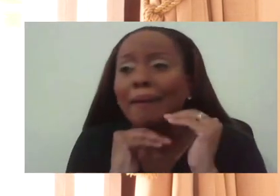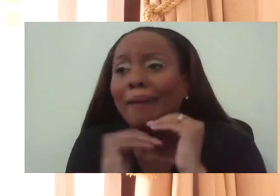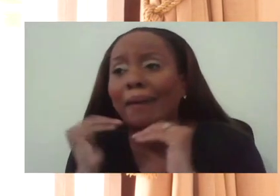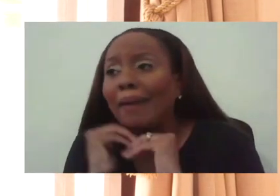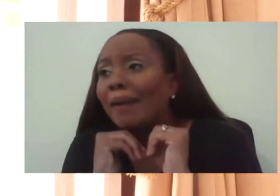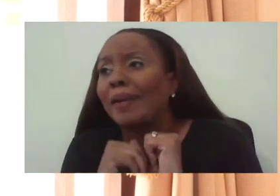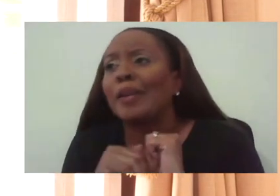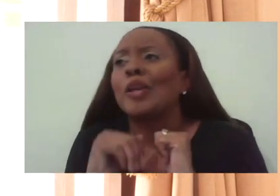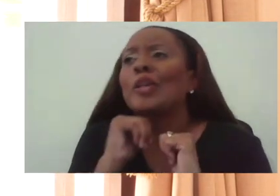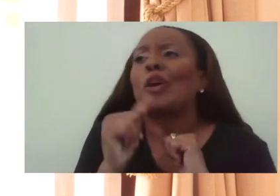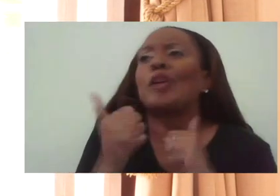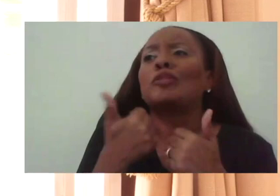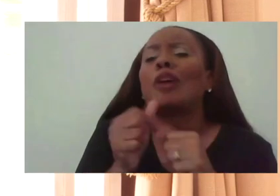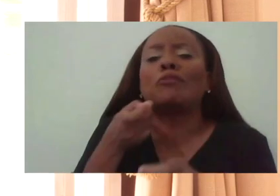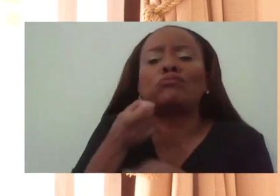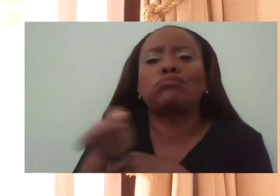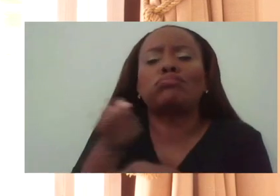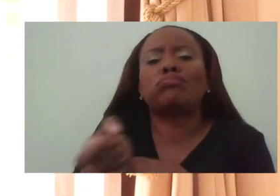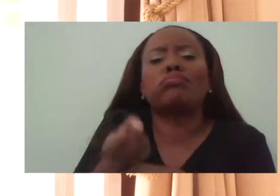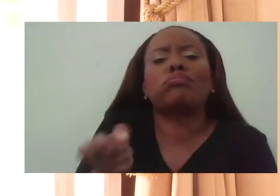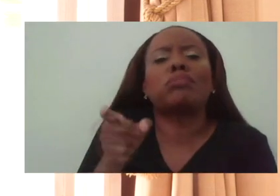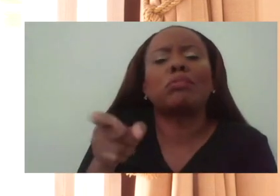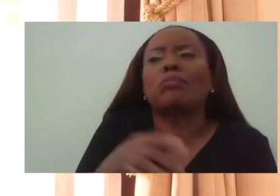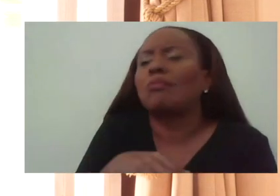that we come to you